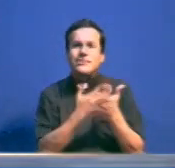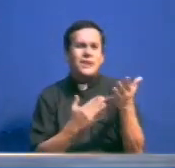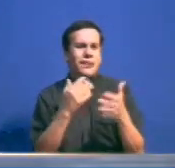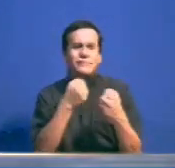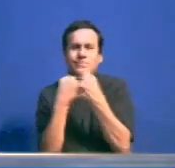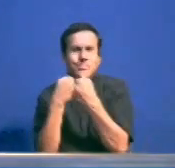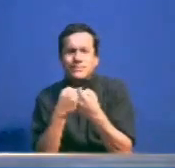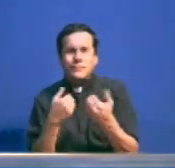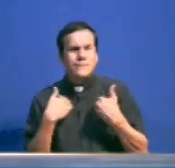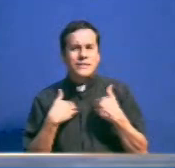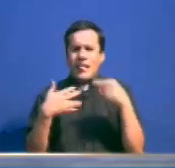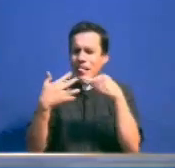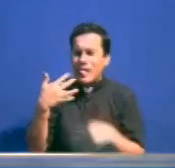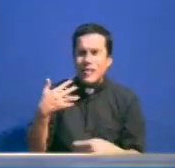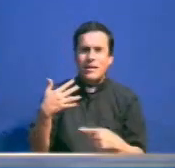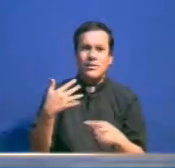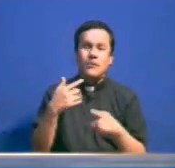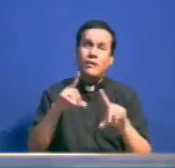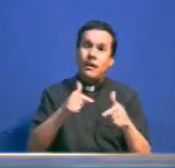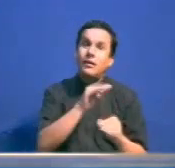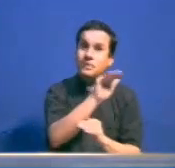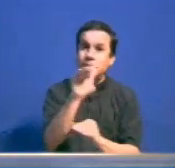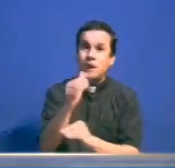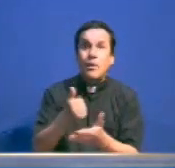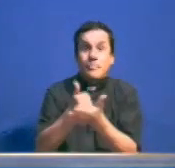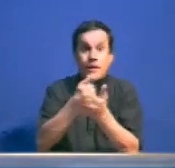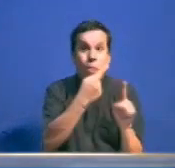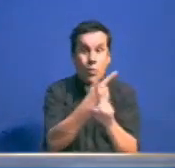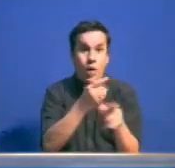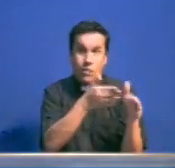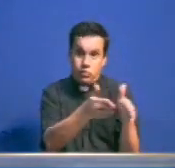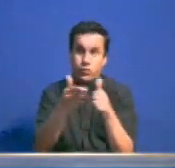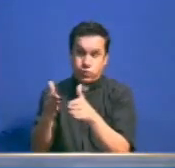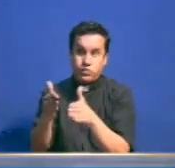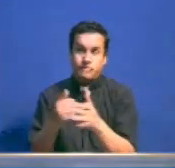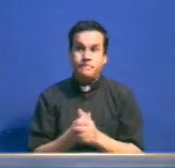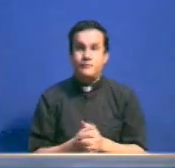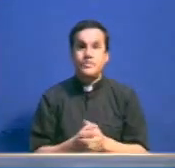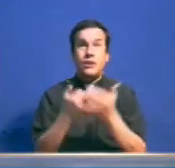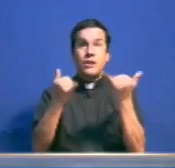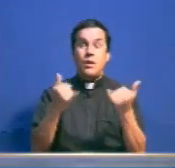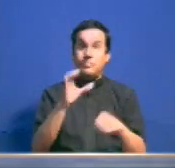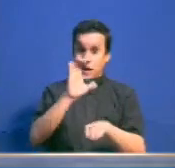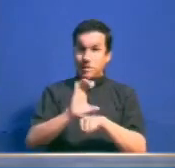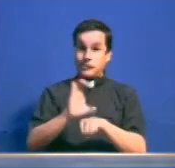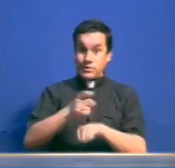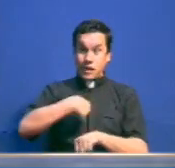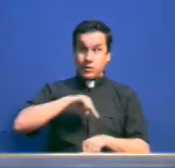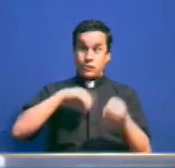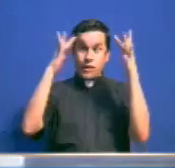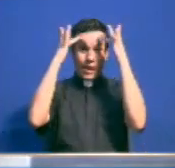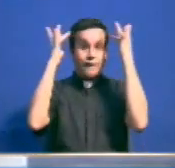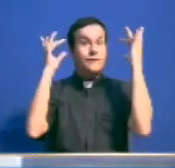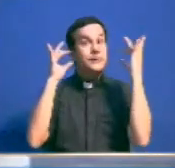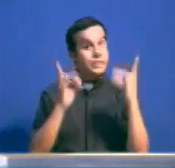chini. Tunataka tuombe misaada mbalimbali. So as a church, we have decided we are going